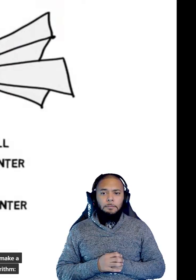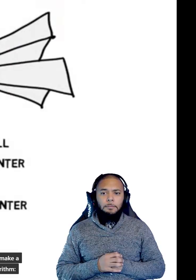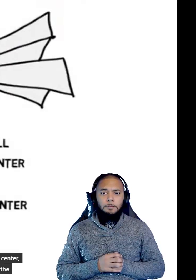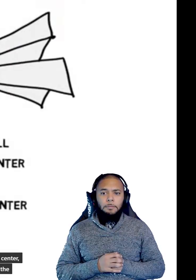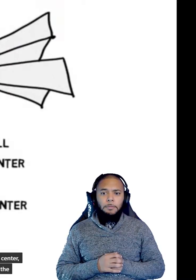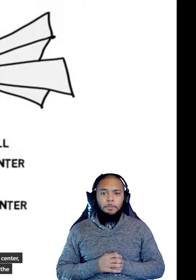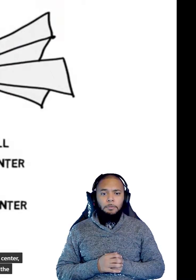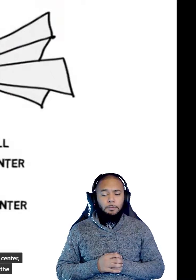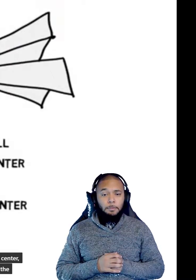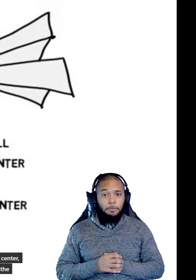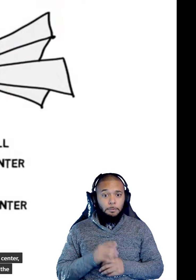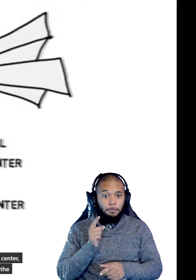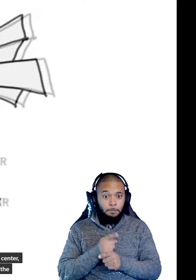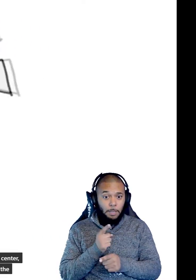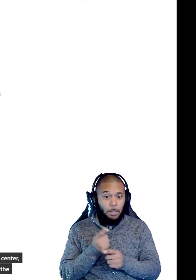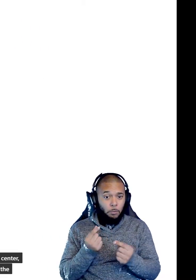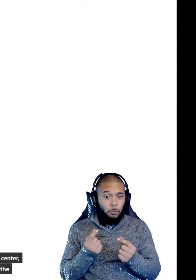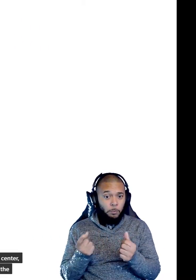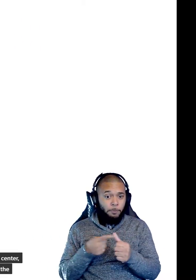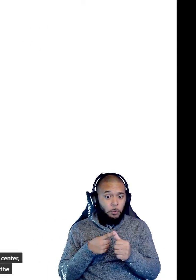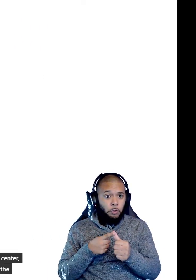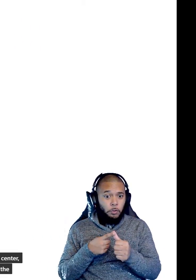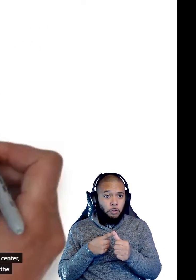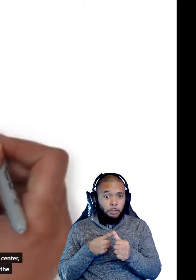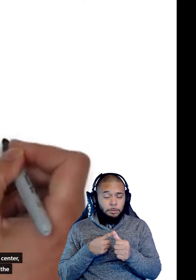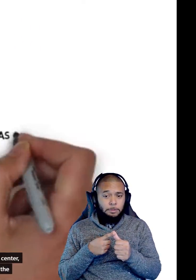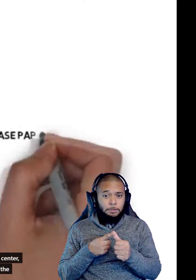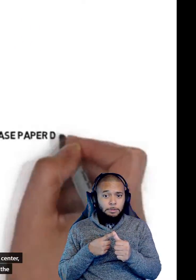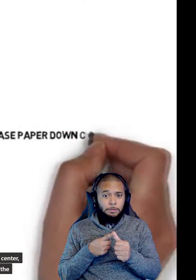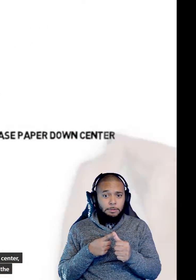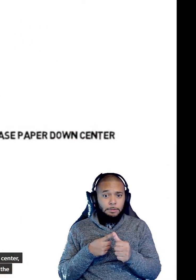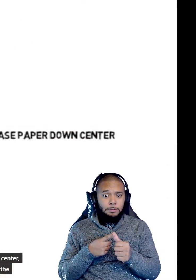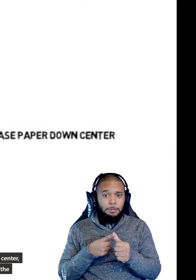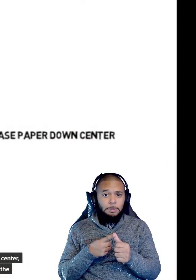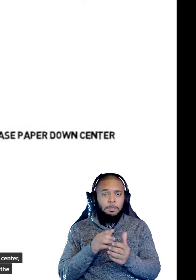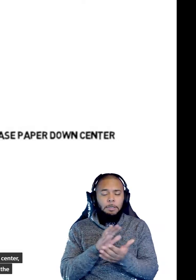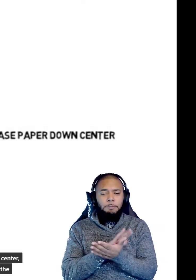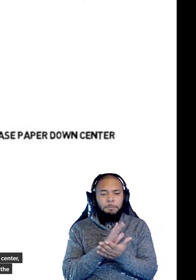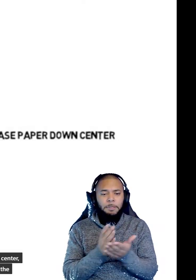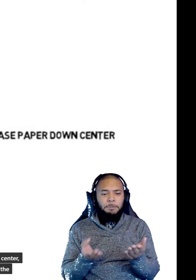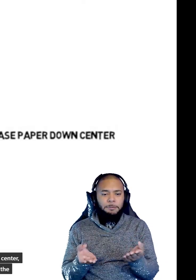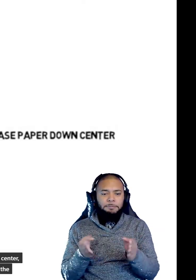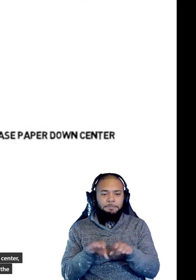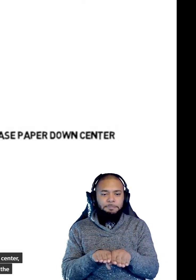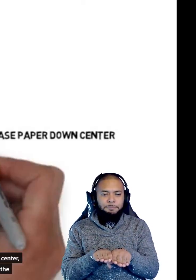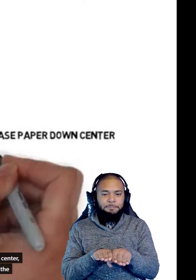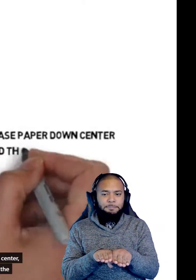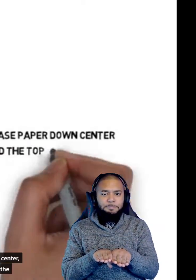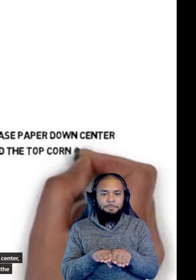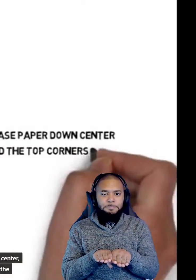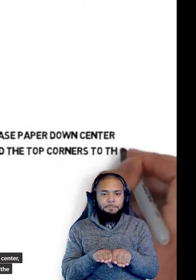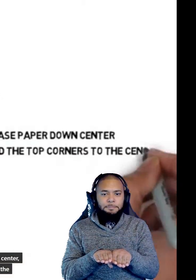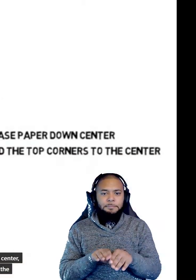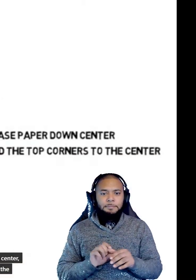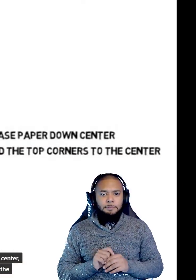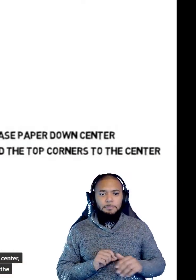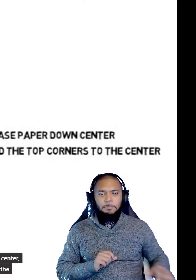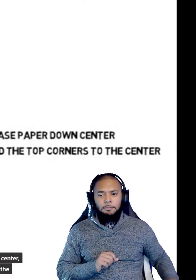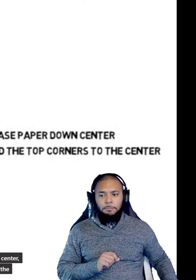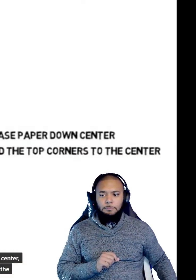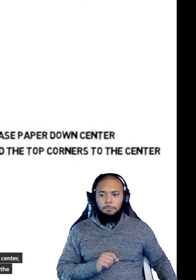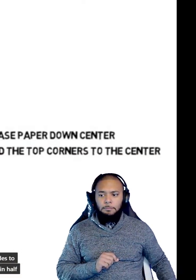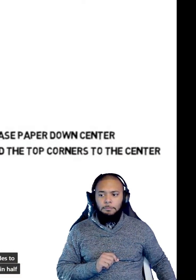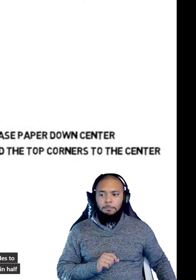correct algorithm, step 1, crease the paper down the center. Step 2, fold the